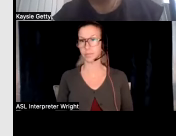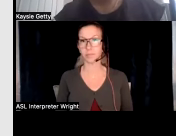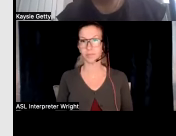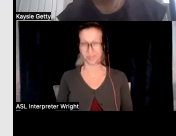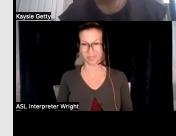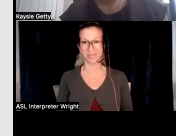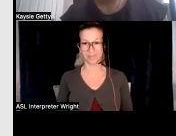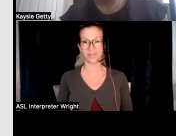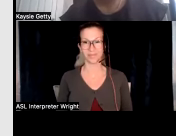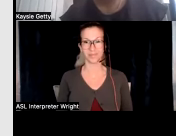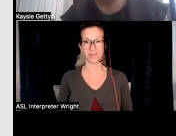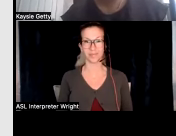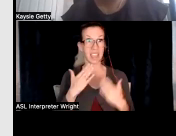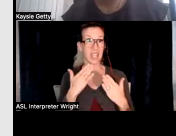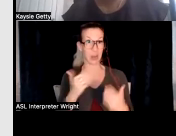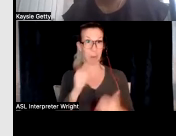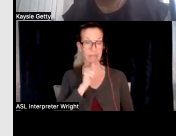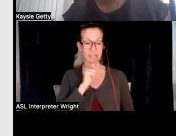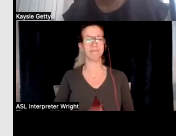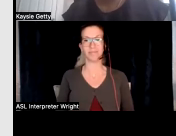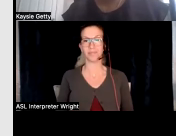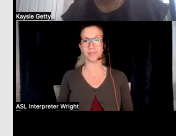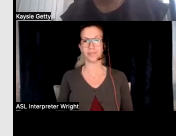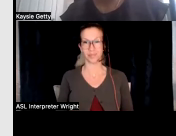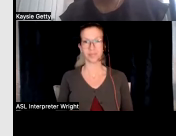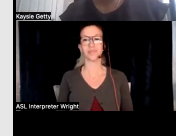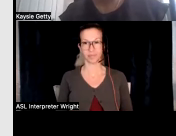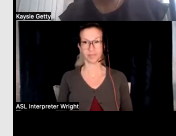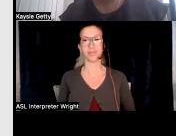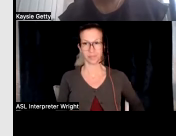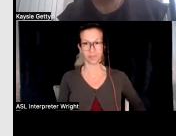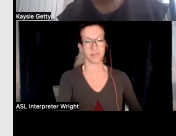All right. Thank you for your patience. Good to go.